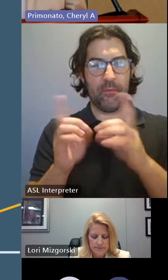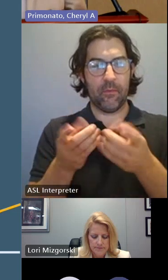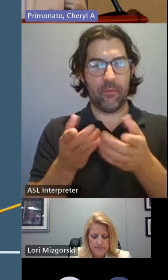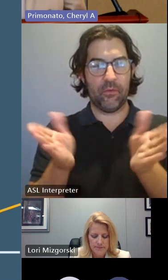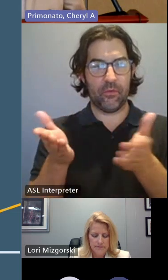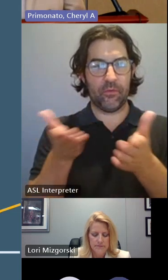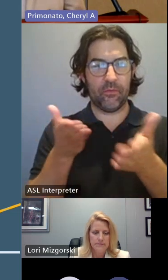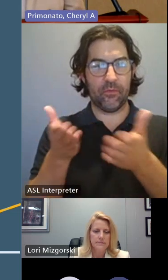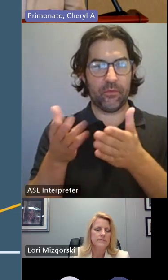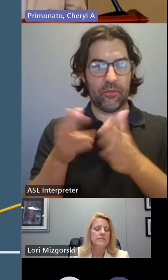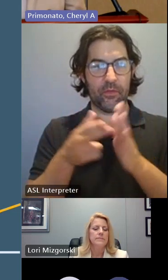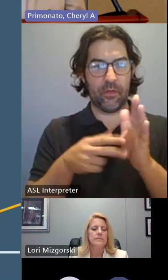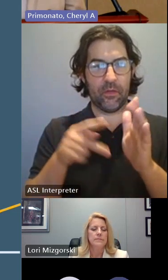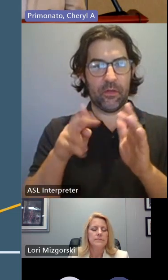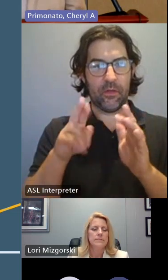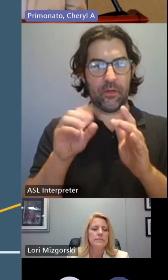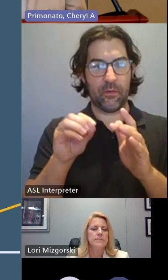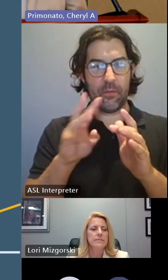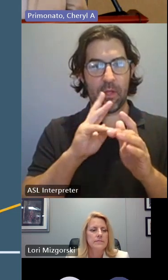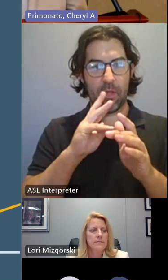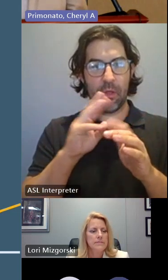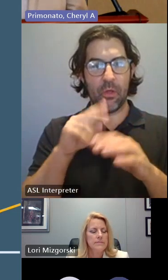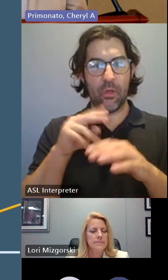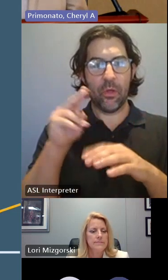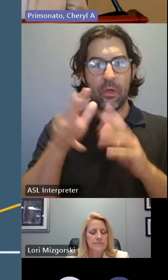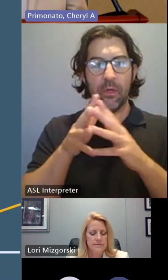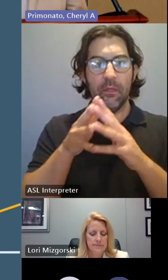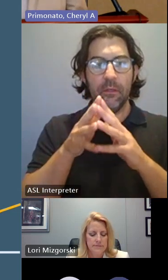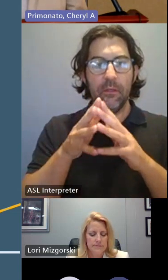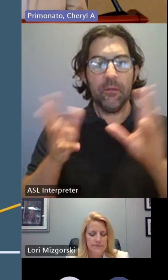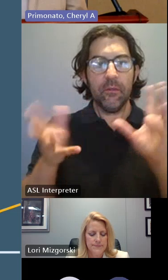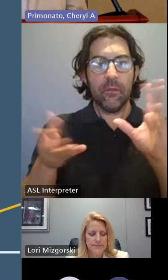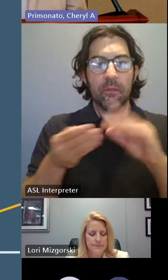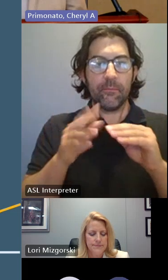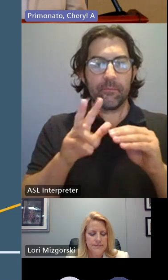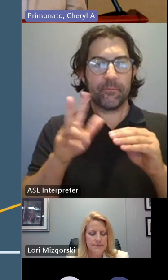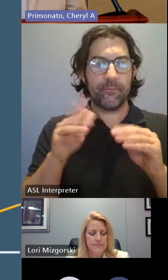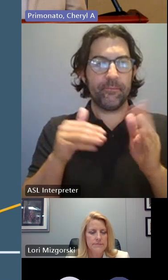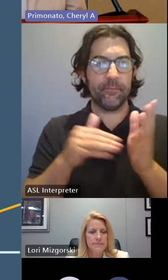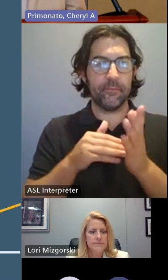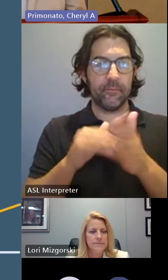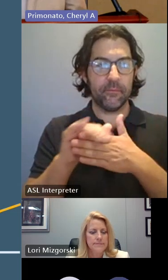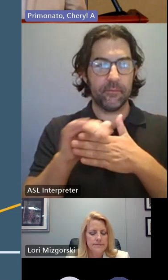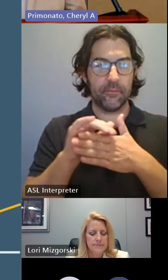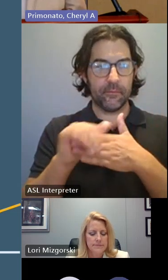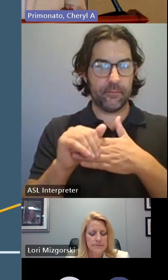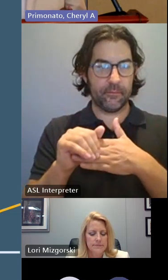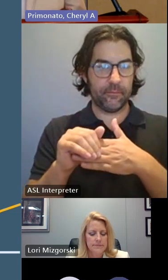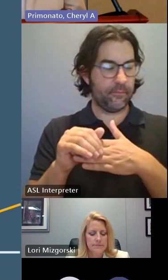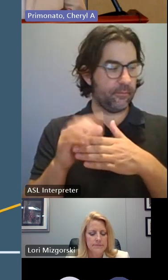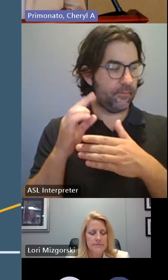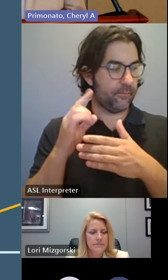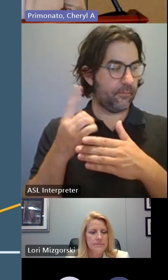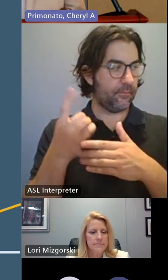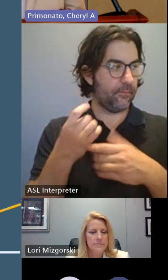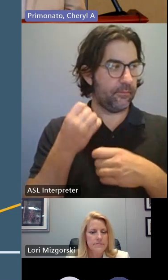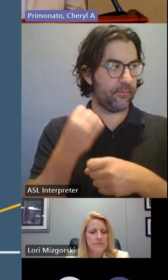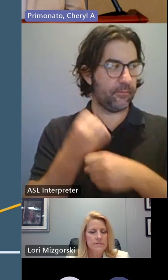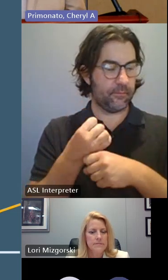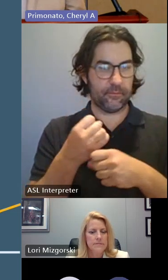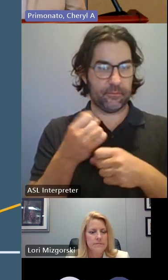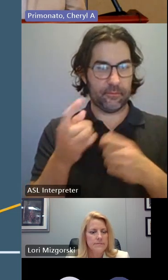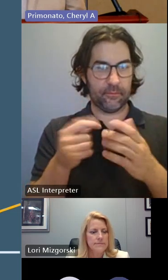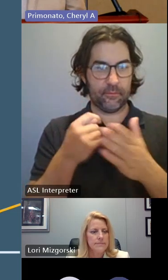contract to Primo Water North America in the estimated amount of $53,000 for a 1-year period,